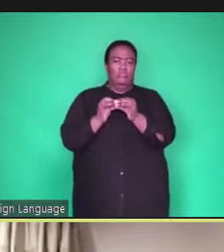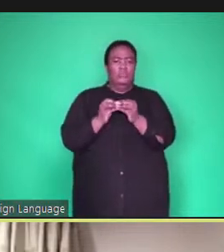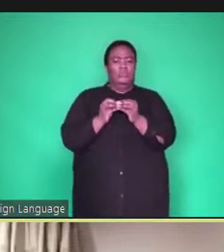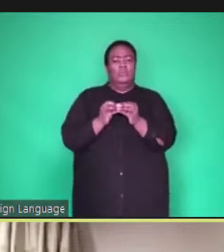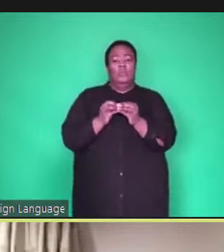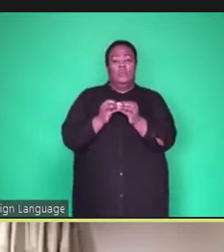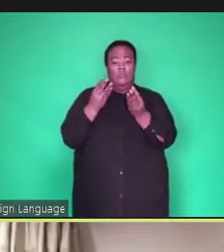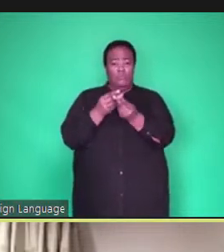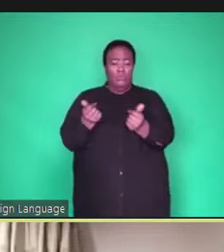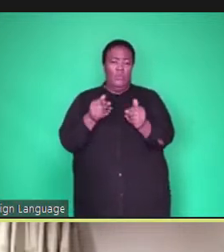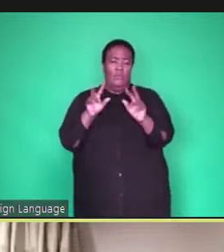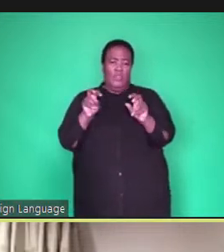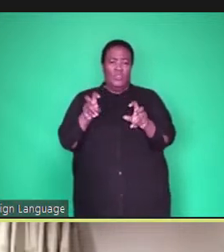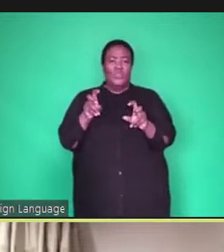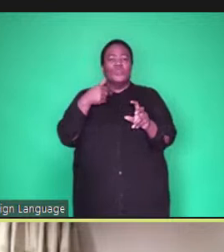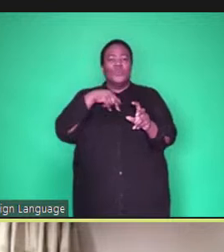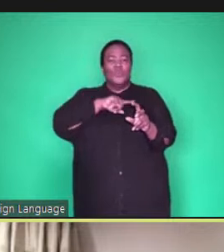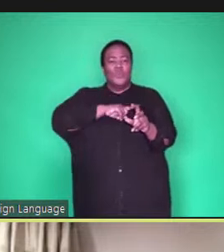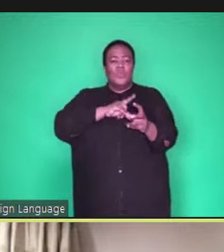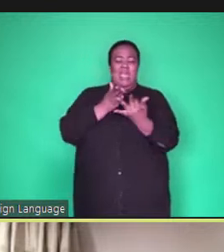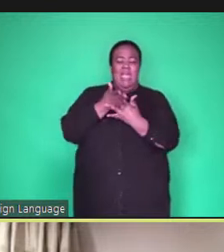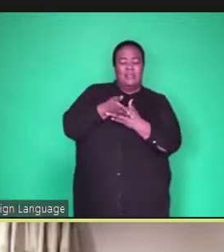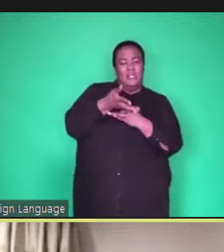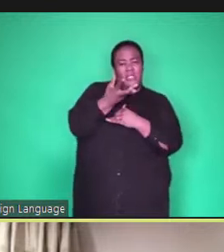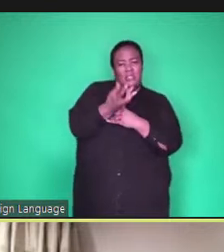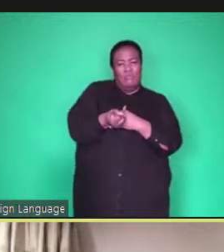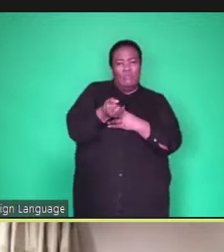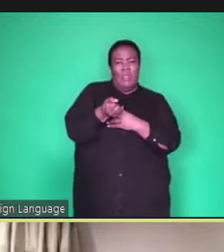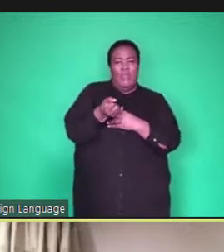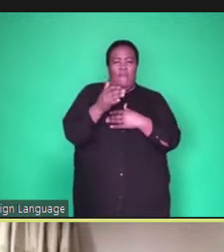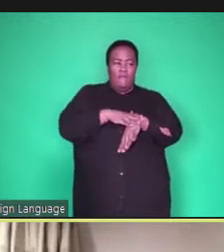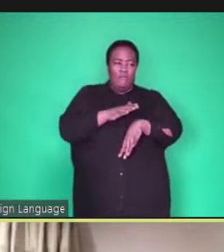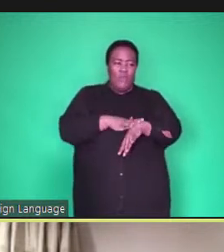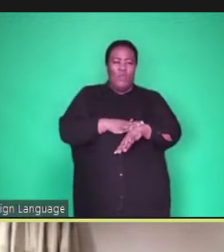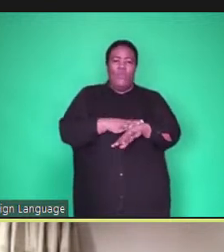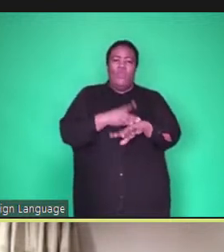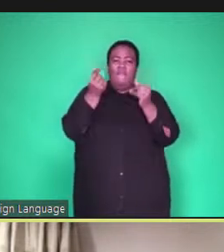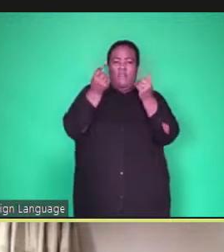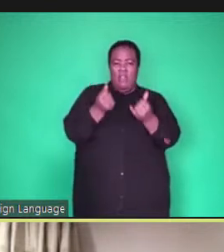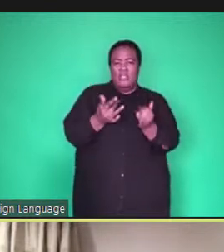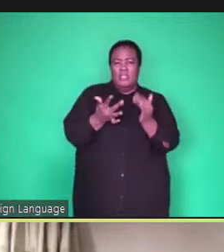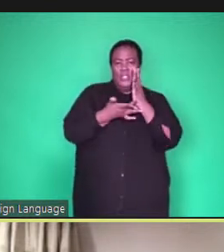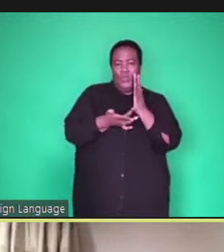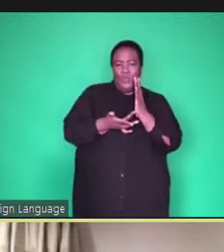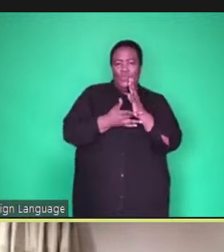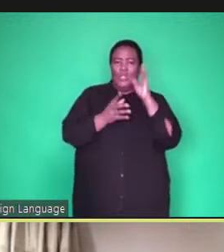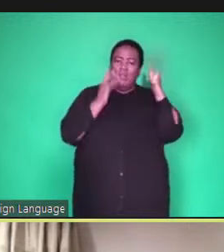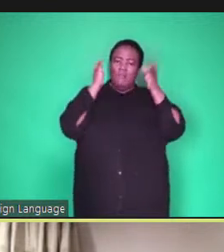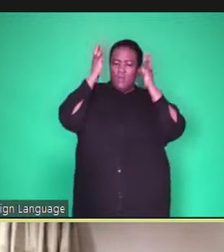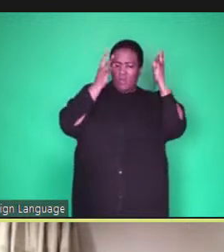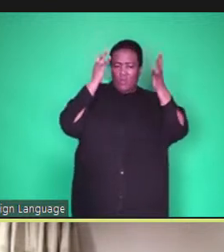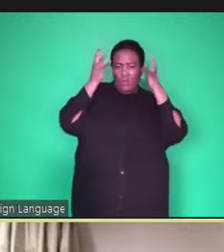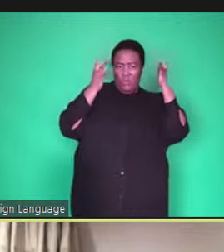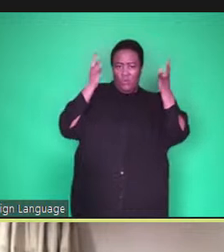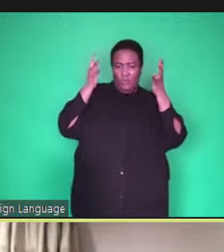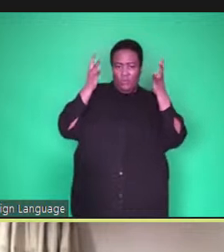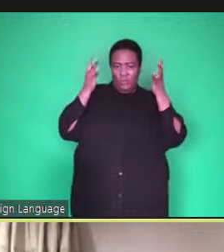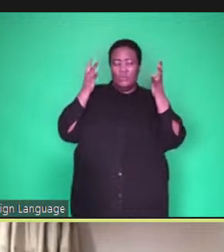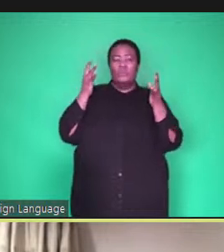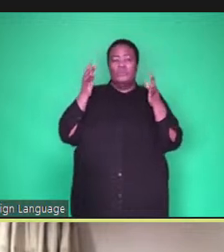more access to innovation and technology and financing, and what we do is likely to be emulated by other